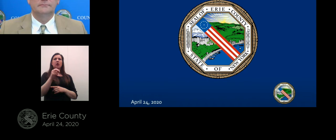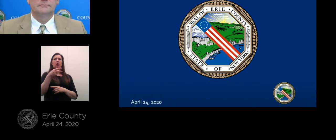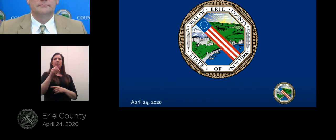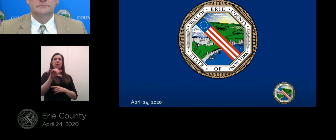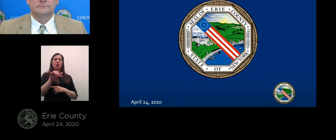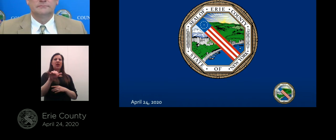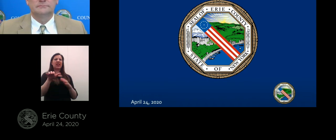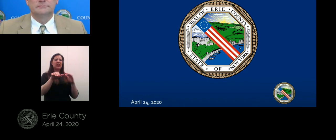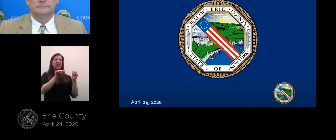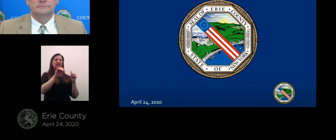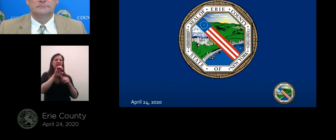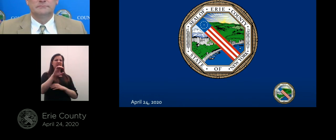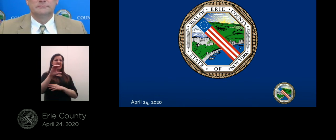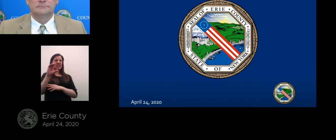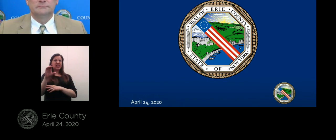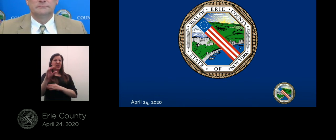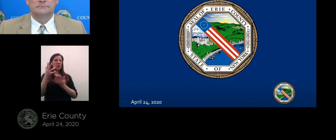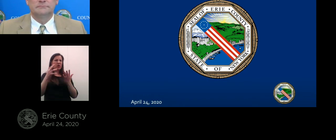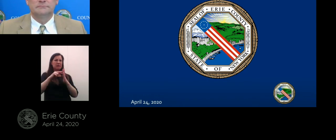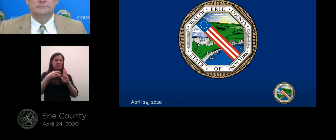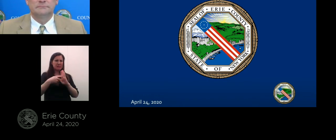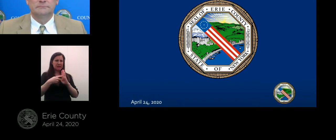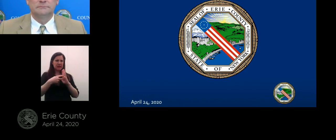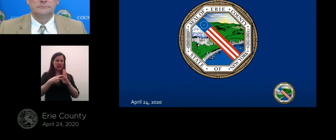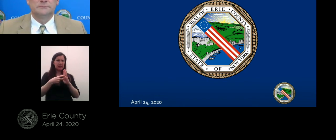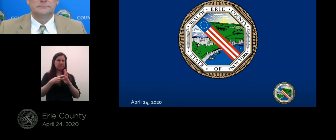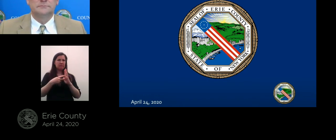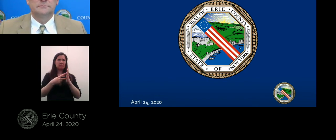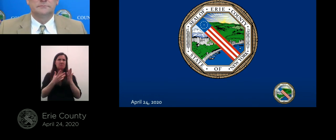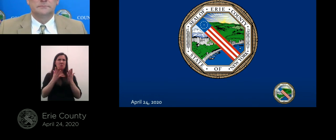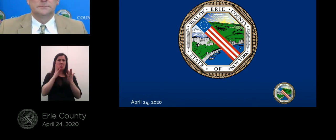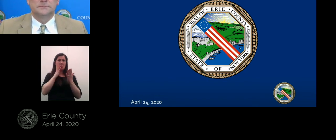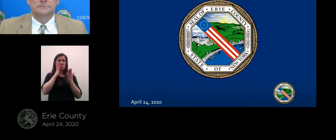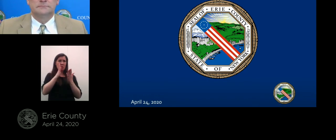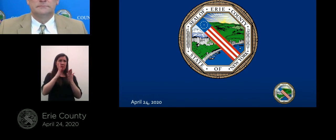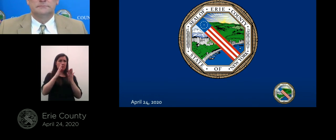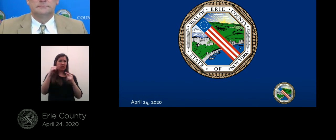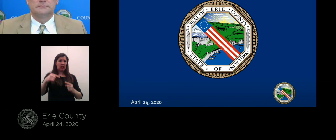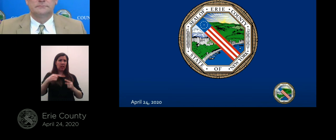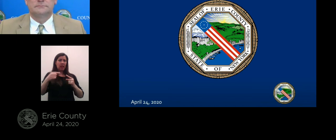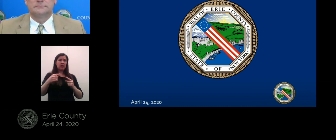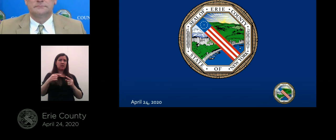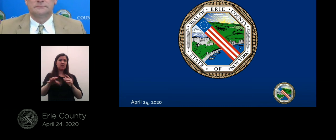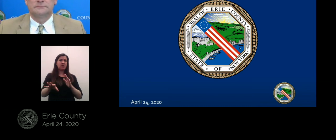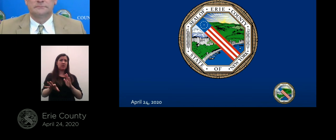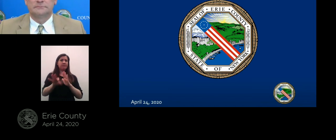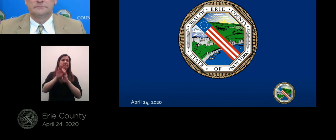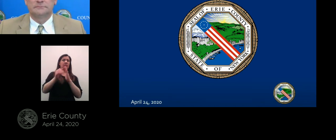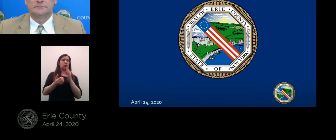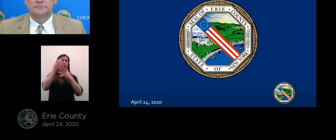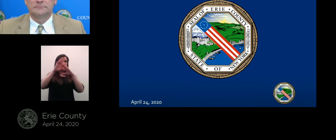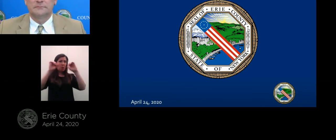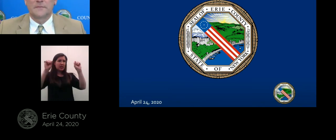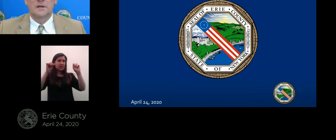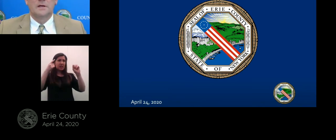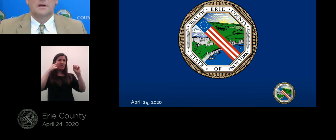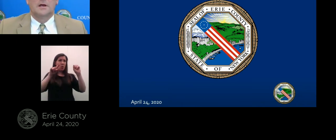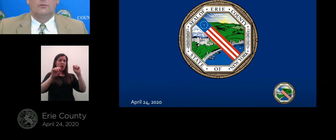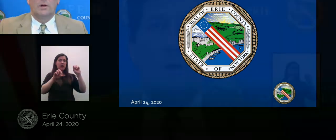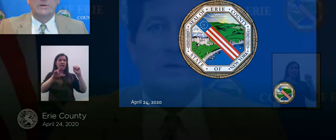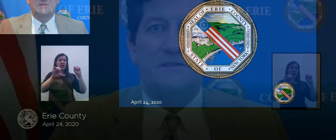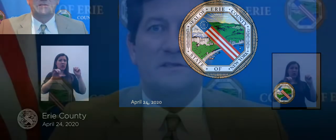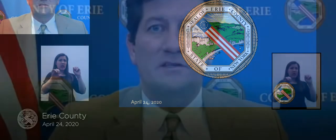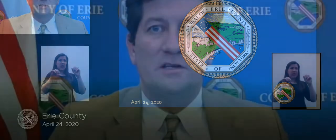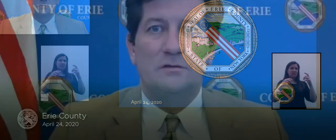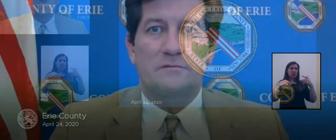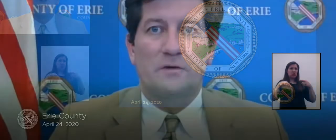for Erie County as a whole, and really how difficult do you think it's going to be to try to find a new president for SUNY Erie during this pandemic?